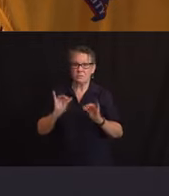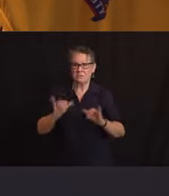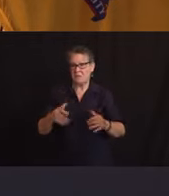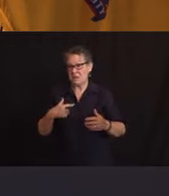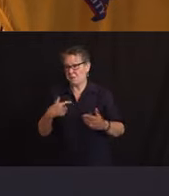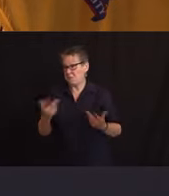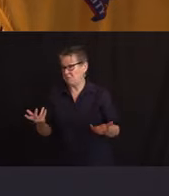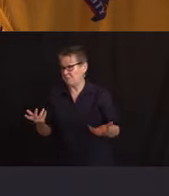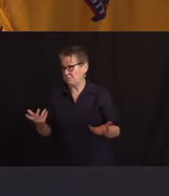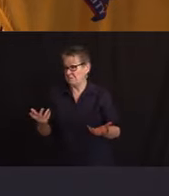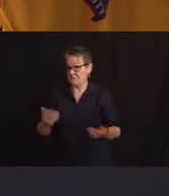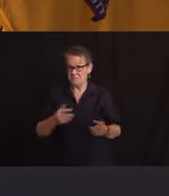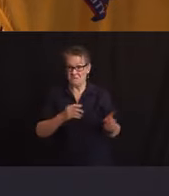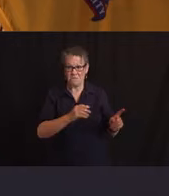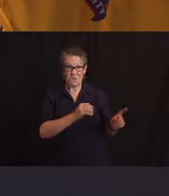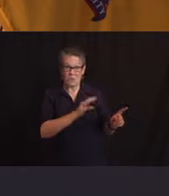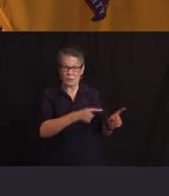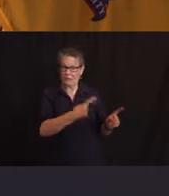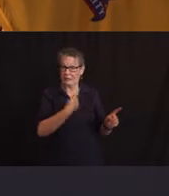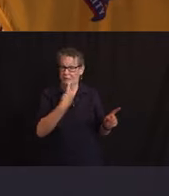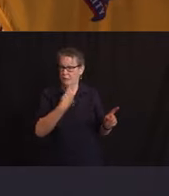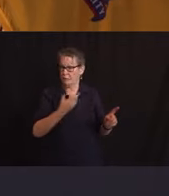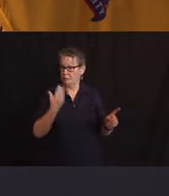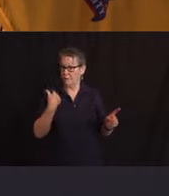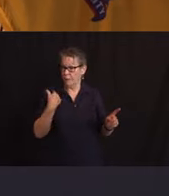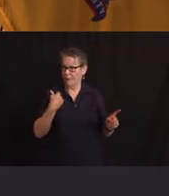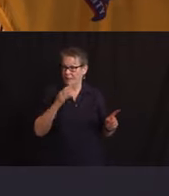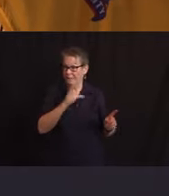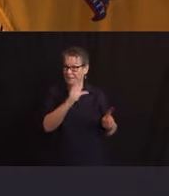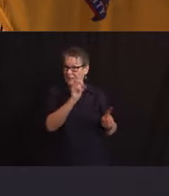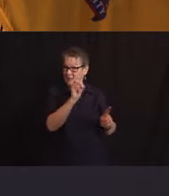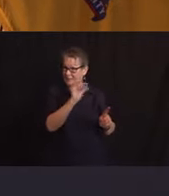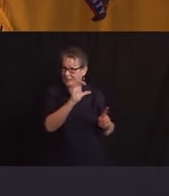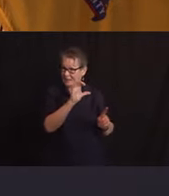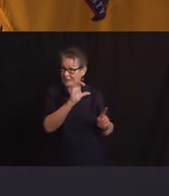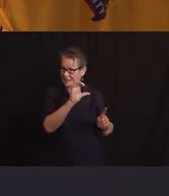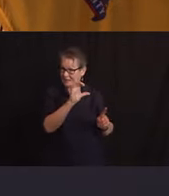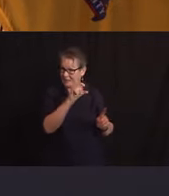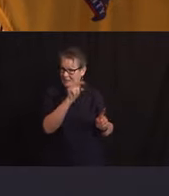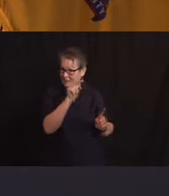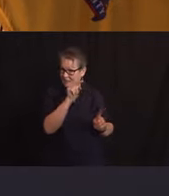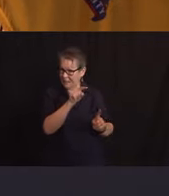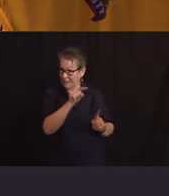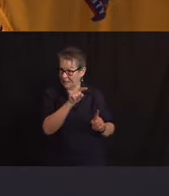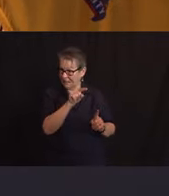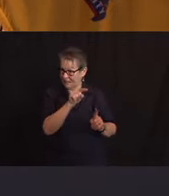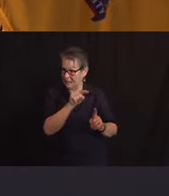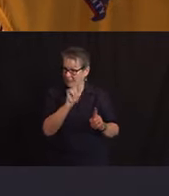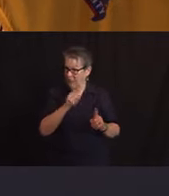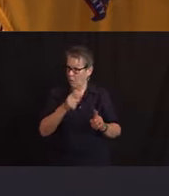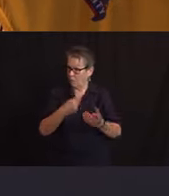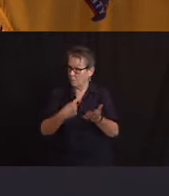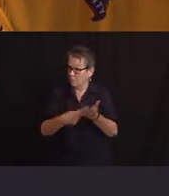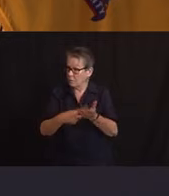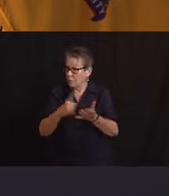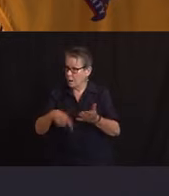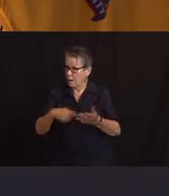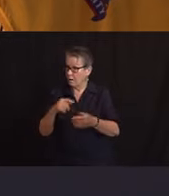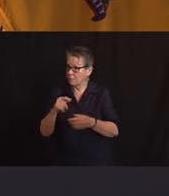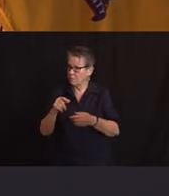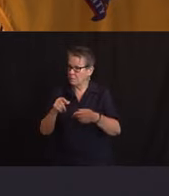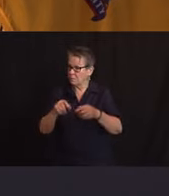as Judy mentioned, what the CDC and what the drug companies come up with for the under 12-year-old